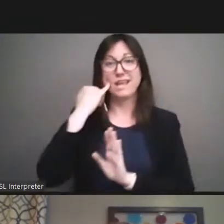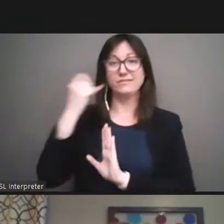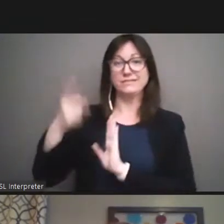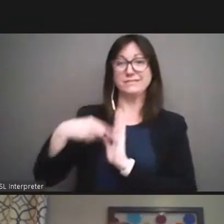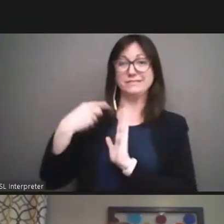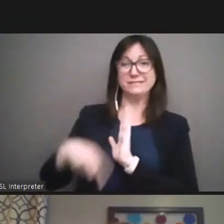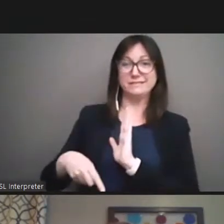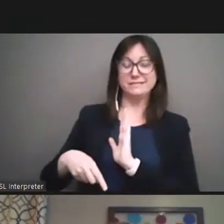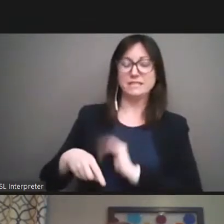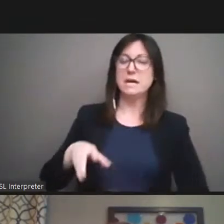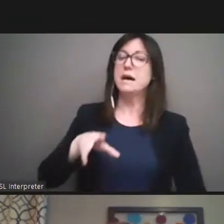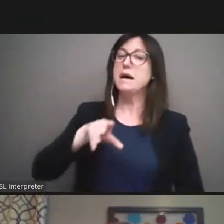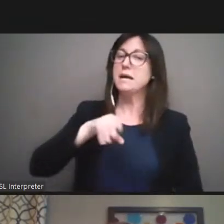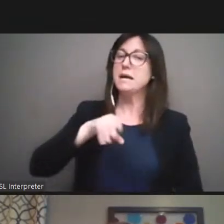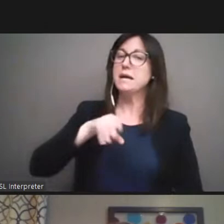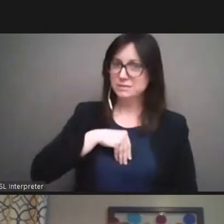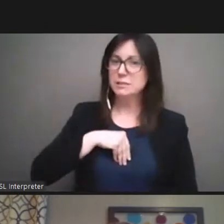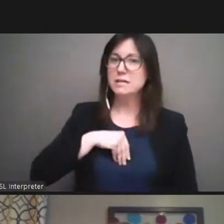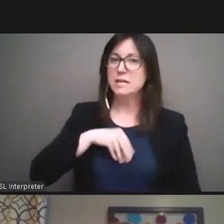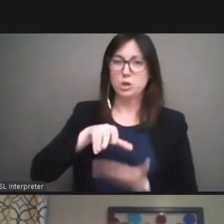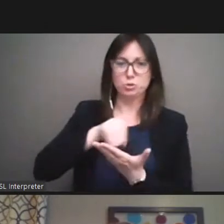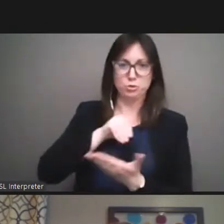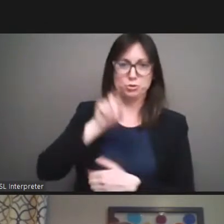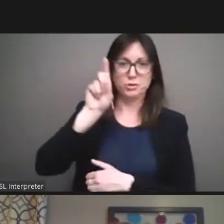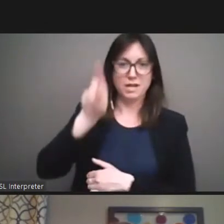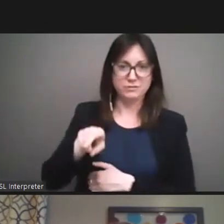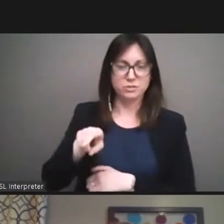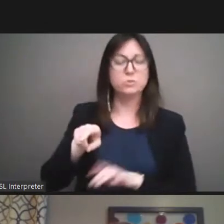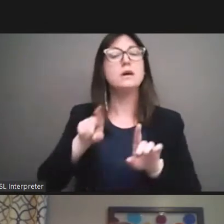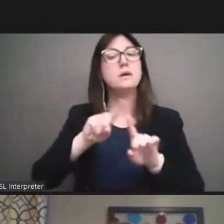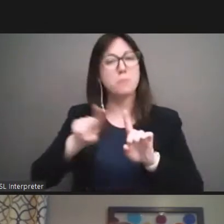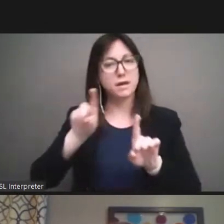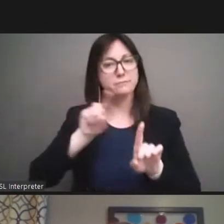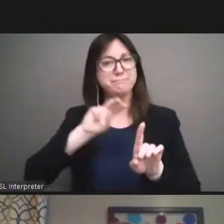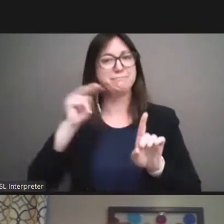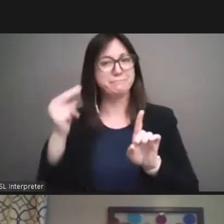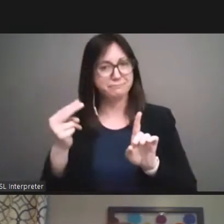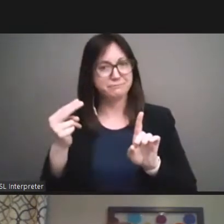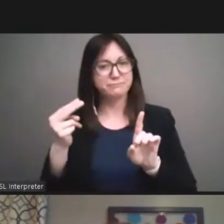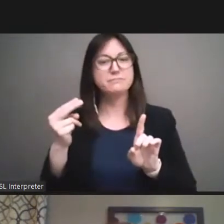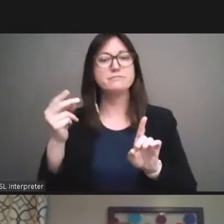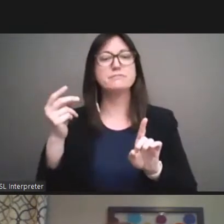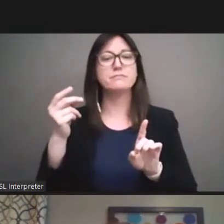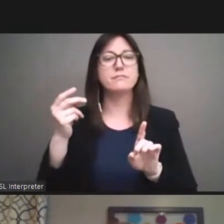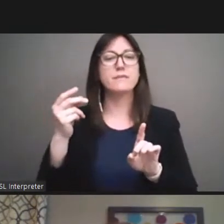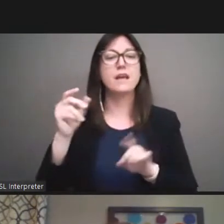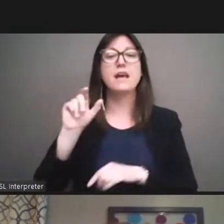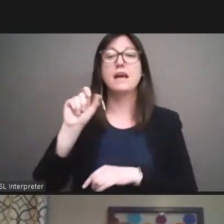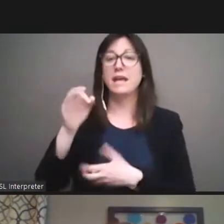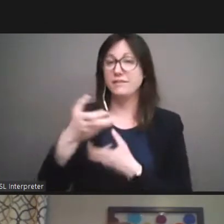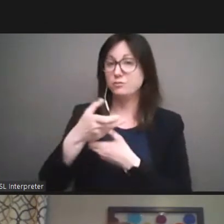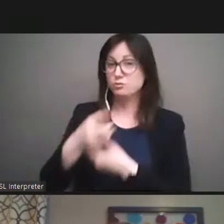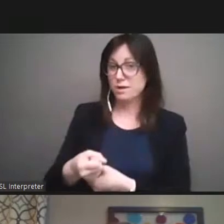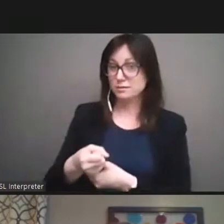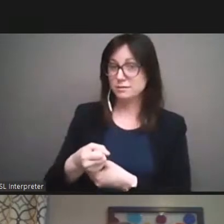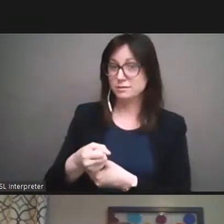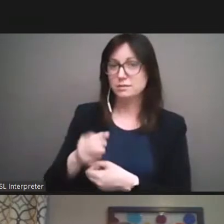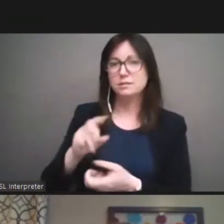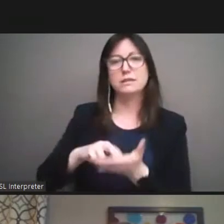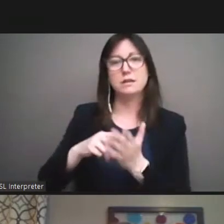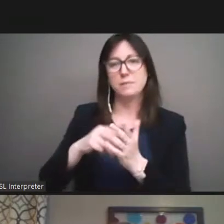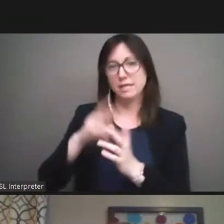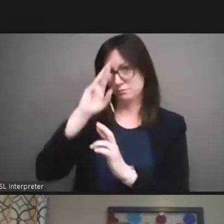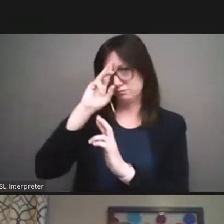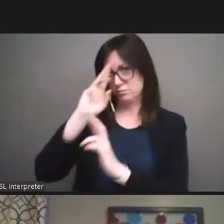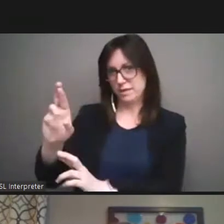Now, that being said, I think there's also, with trust comes respect.